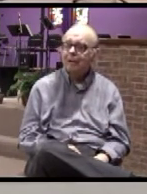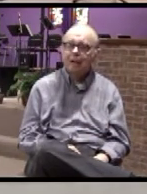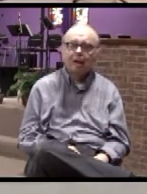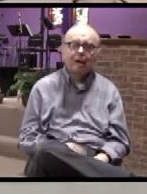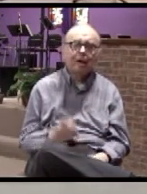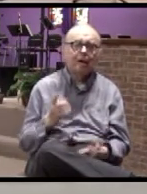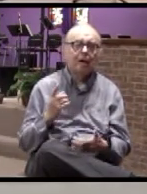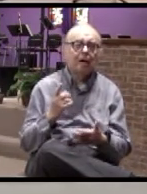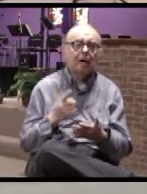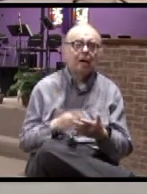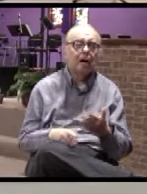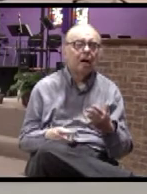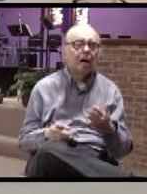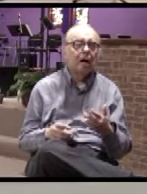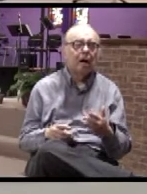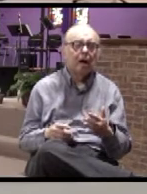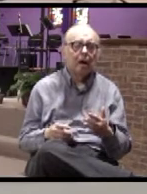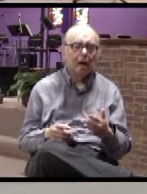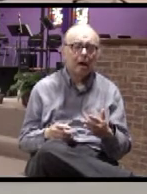But